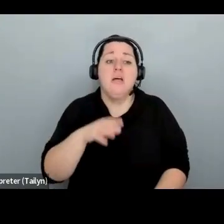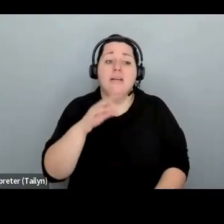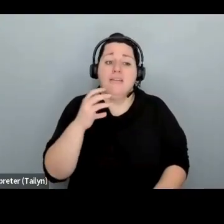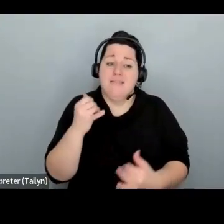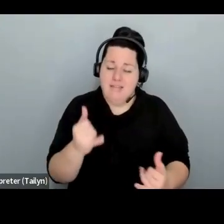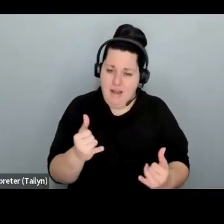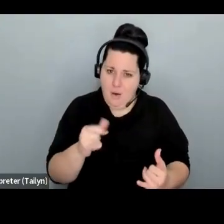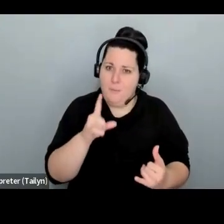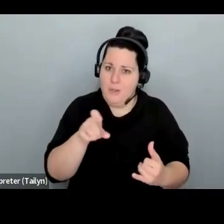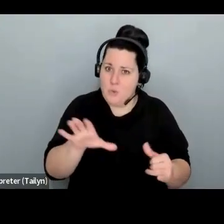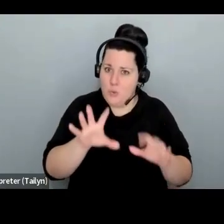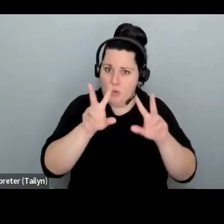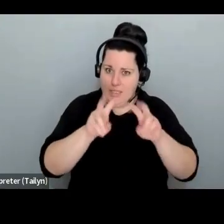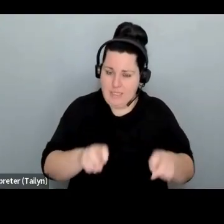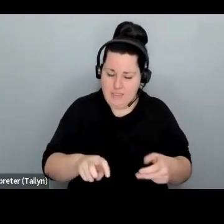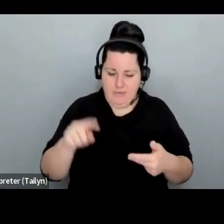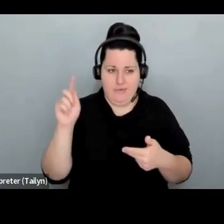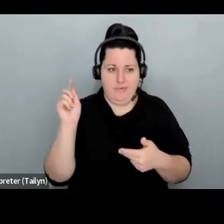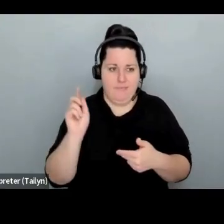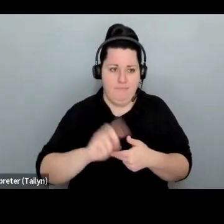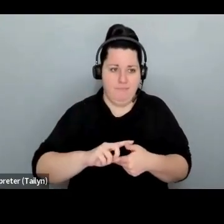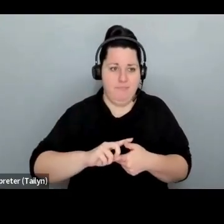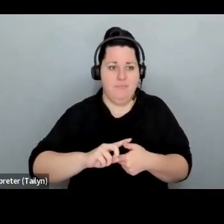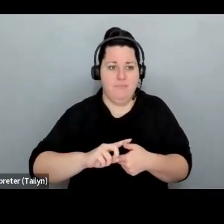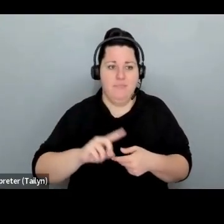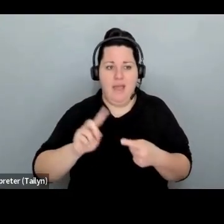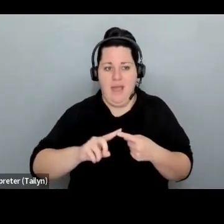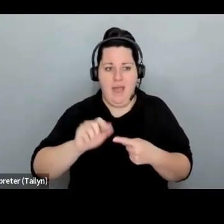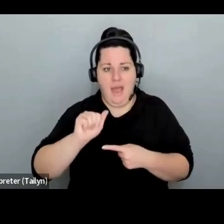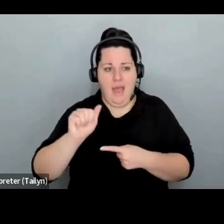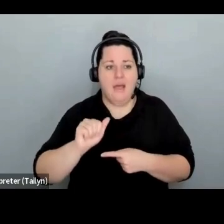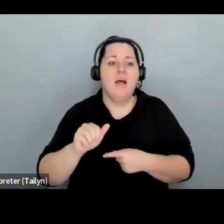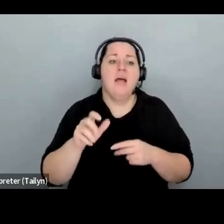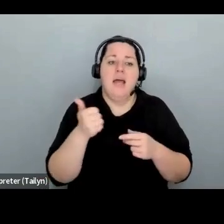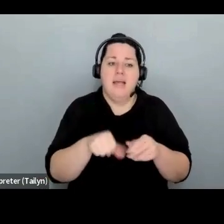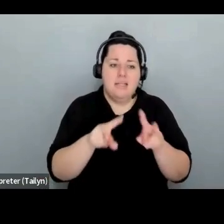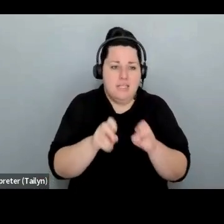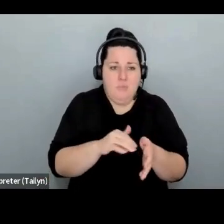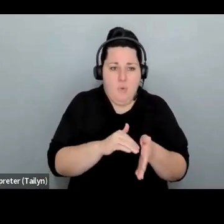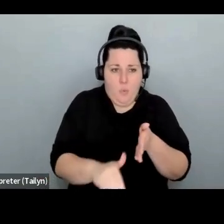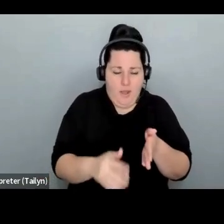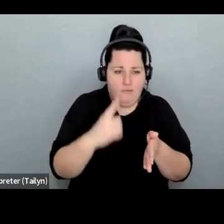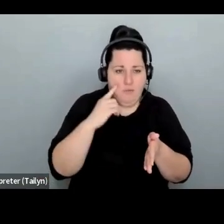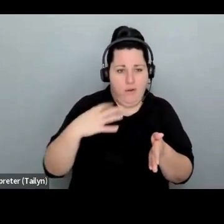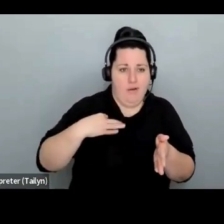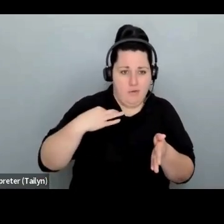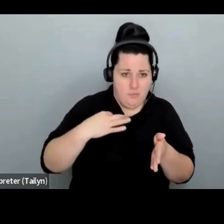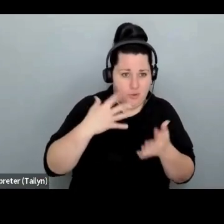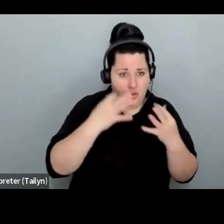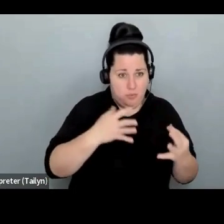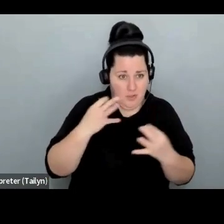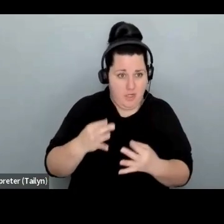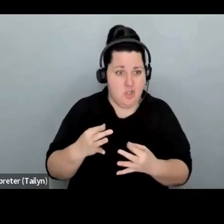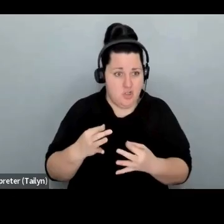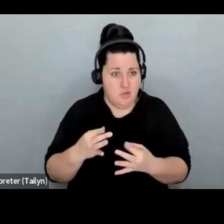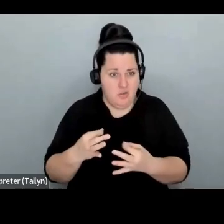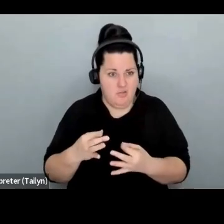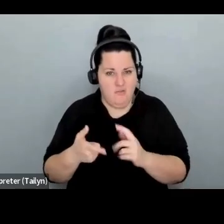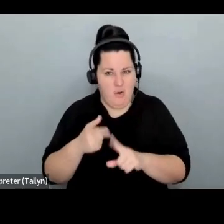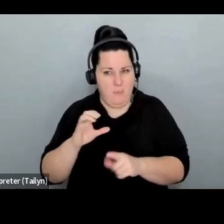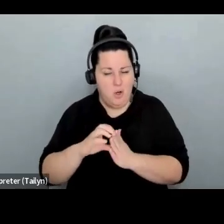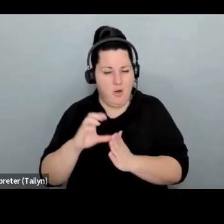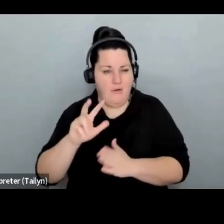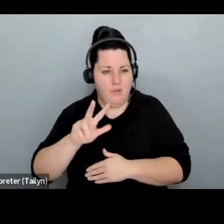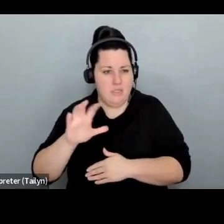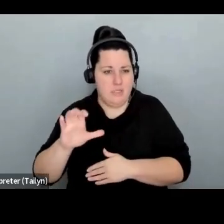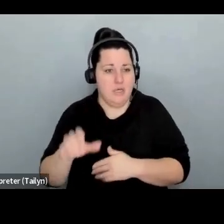assessments. A, any assessment waived for the eligibility determination as provided in paragraphs 3C, and B, a